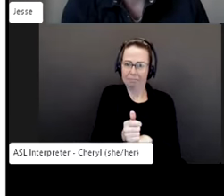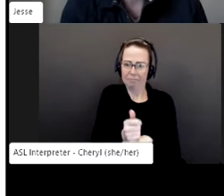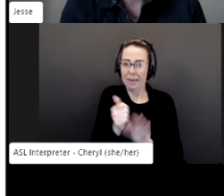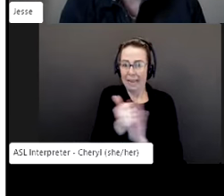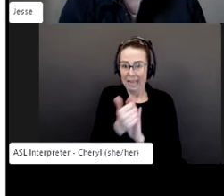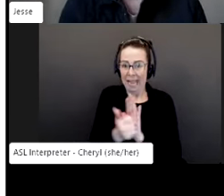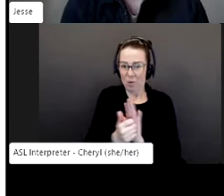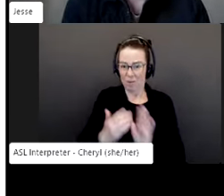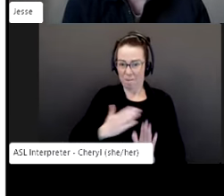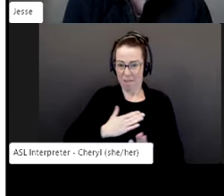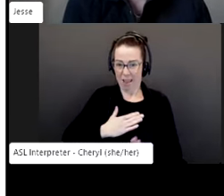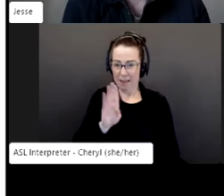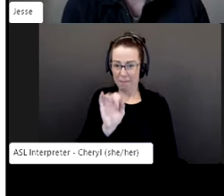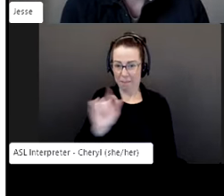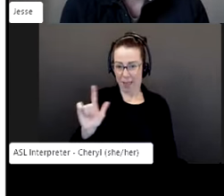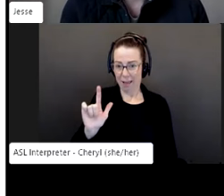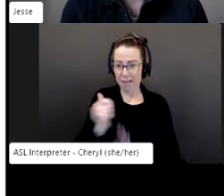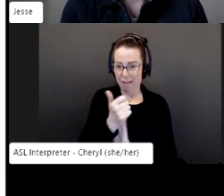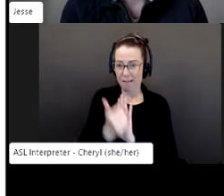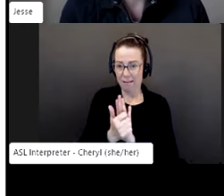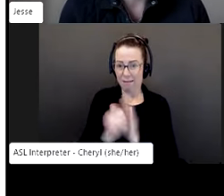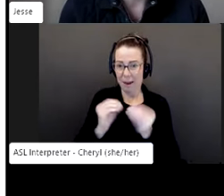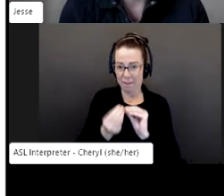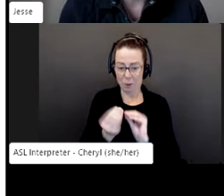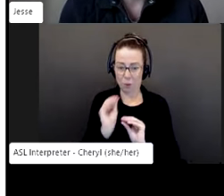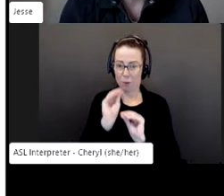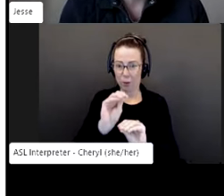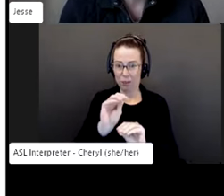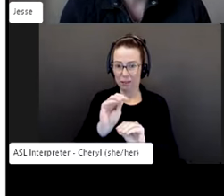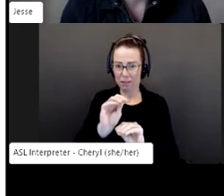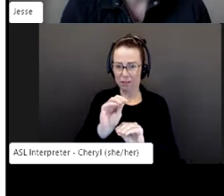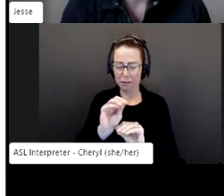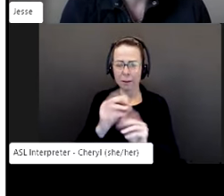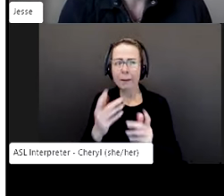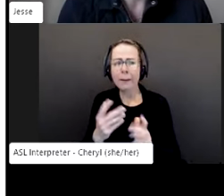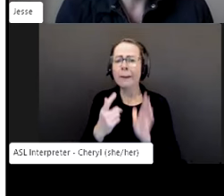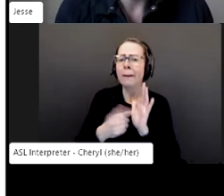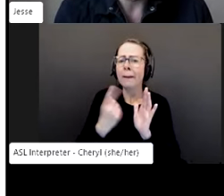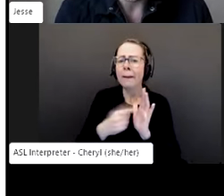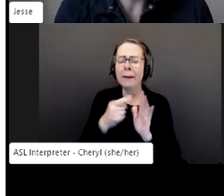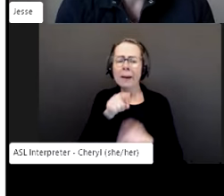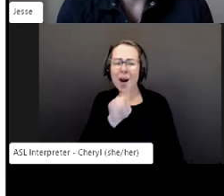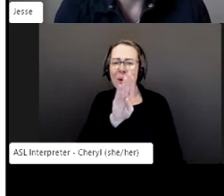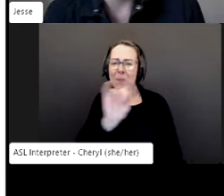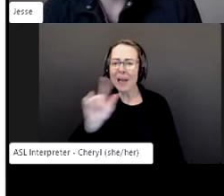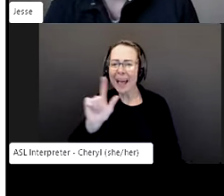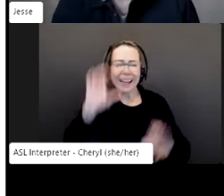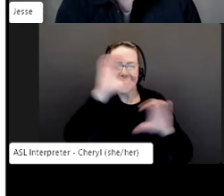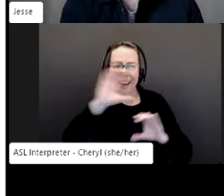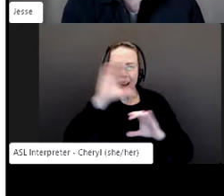similar names. So maybe it's Bell Commercial and Bell Residential Mobility, something like